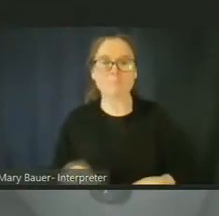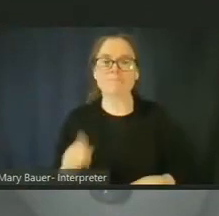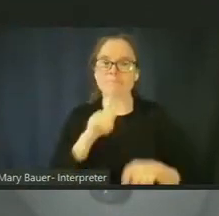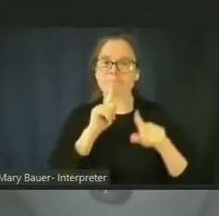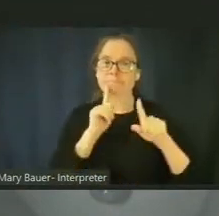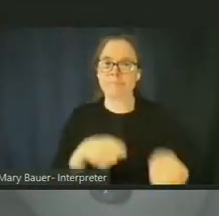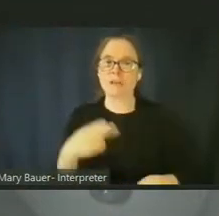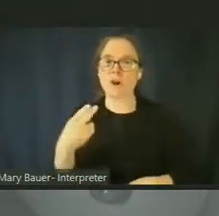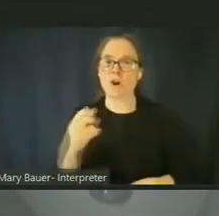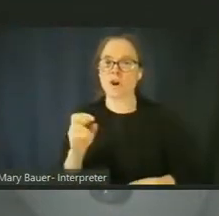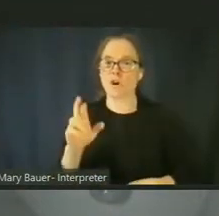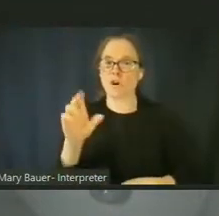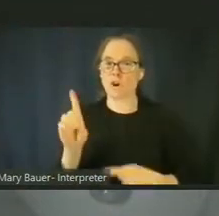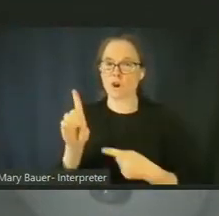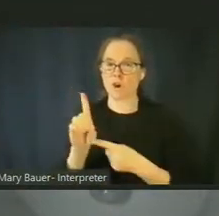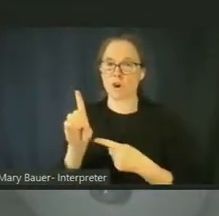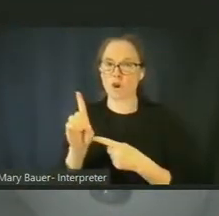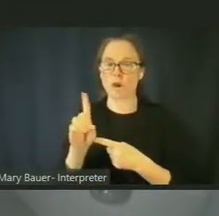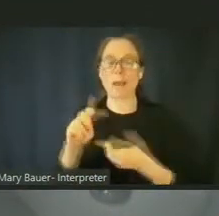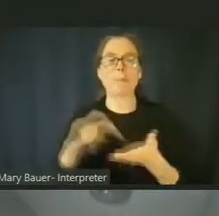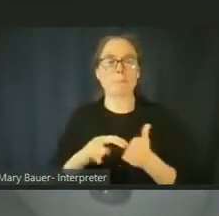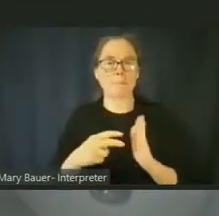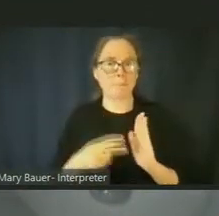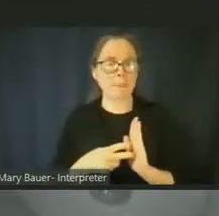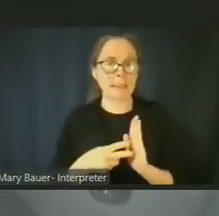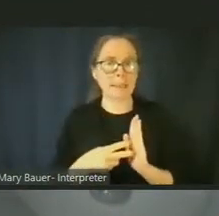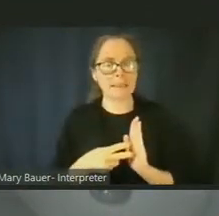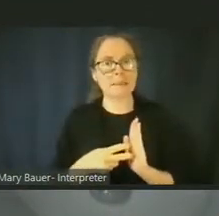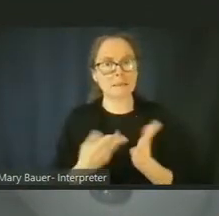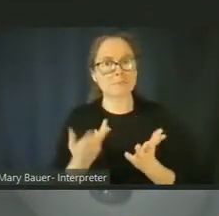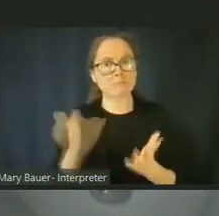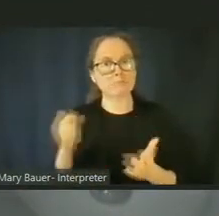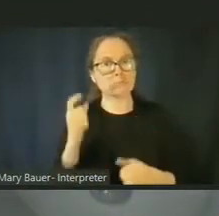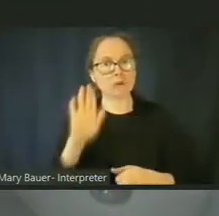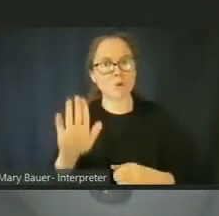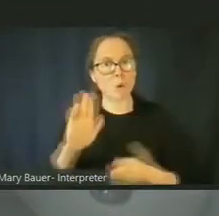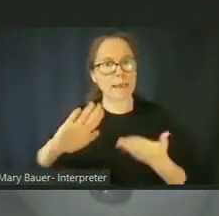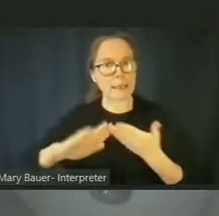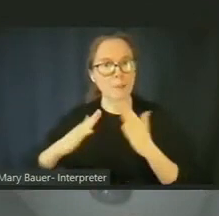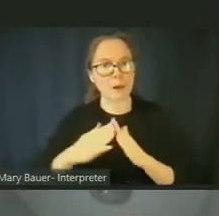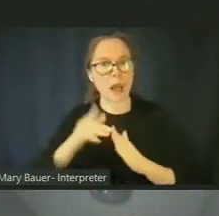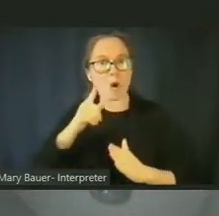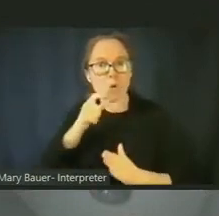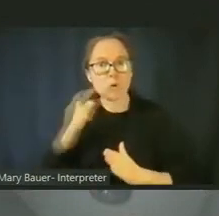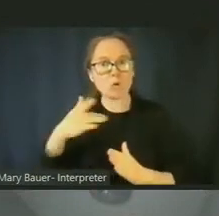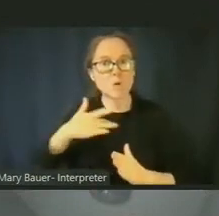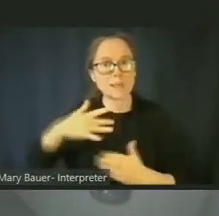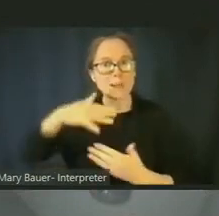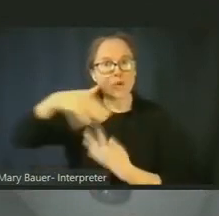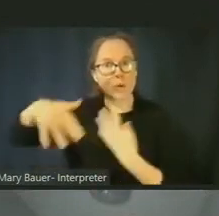really has to be within your community and who you interact with. So if it's